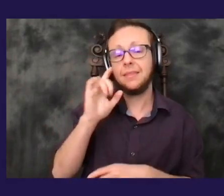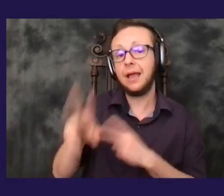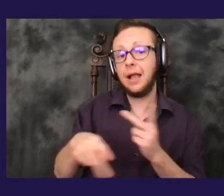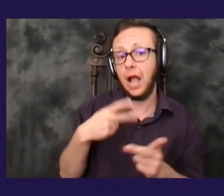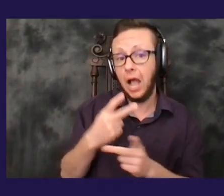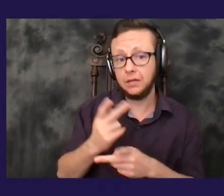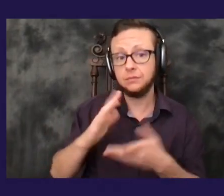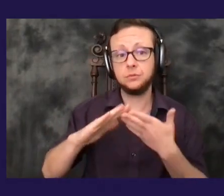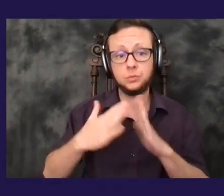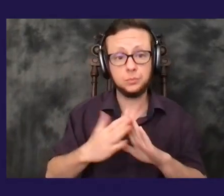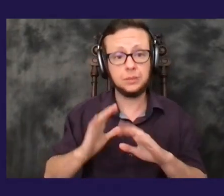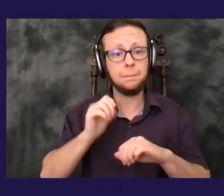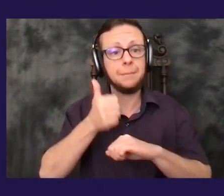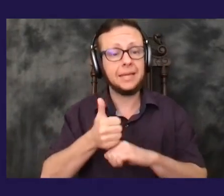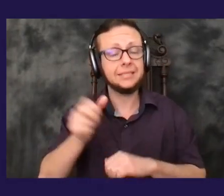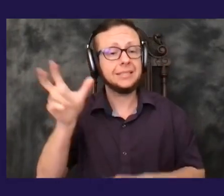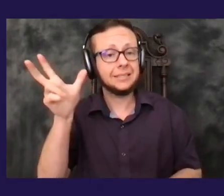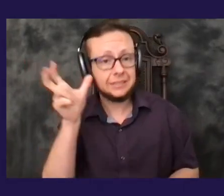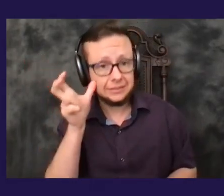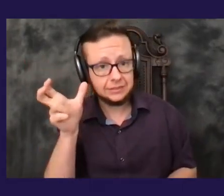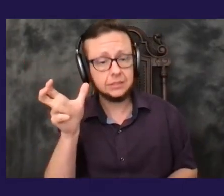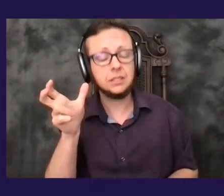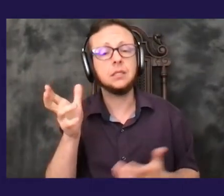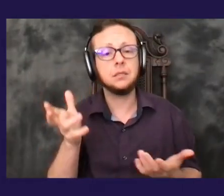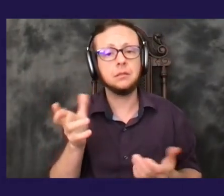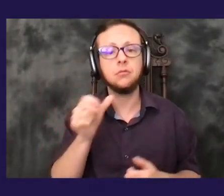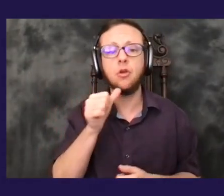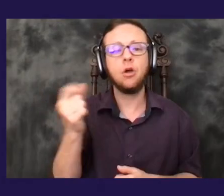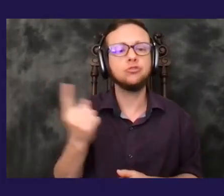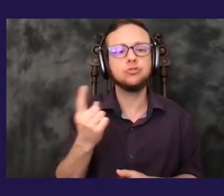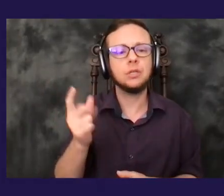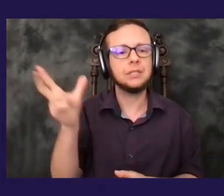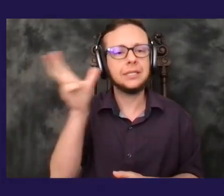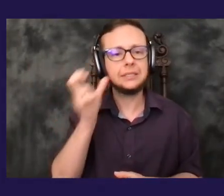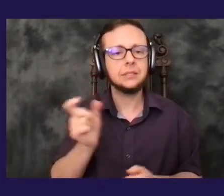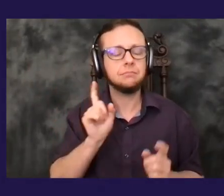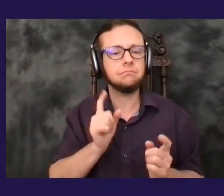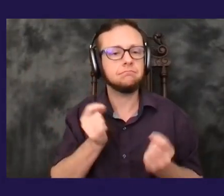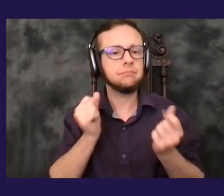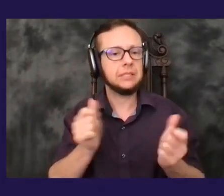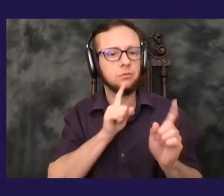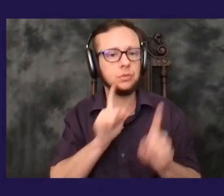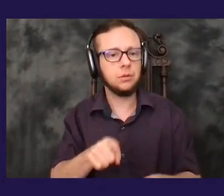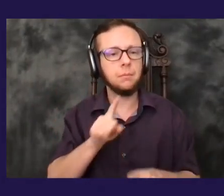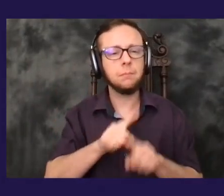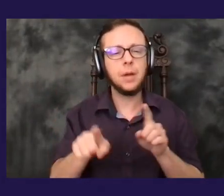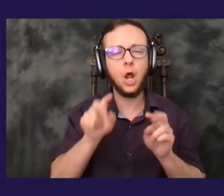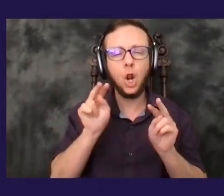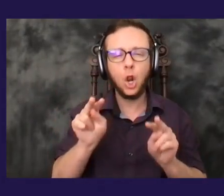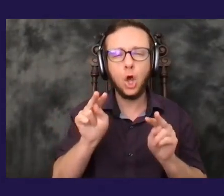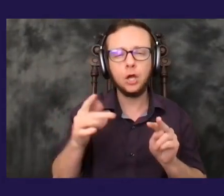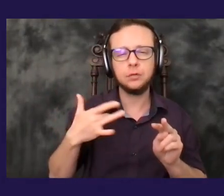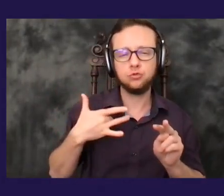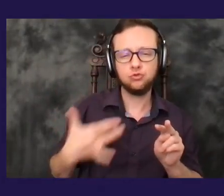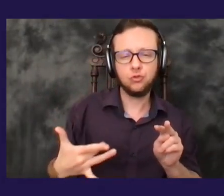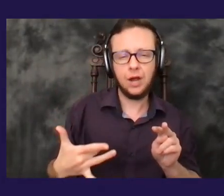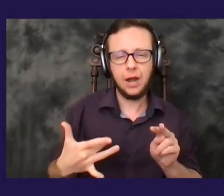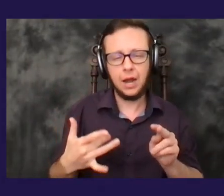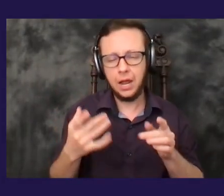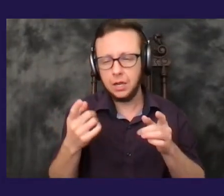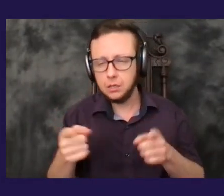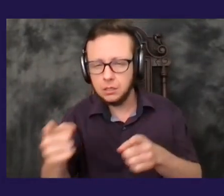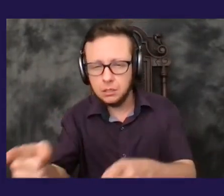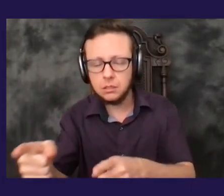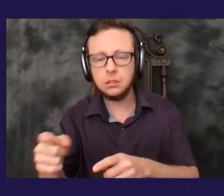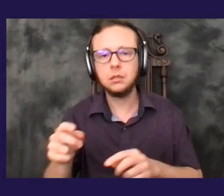community-based listening and not just listening and responding immediately, but kind of looking at the trends over time, understanding it from an